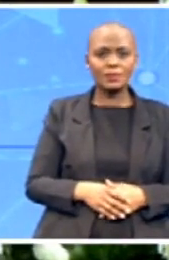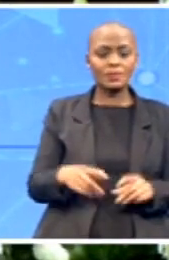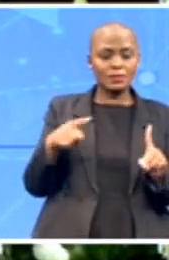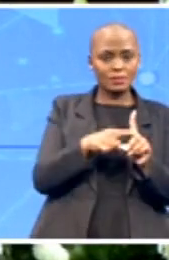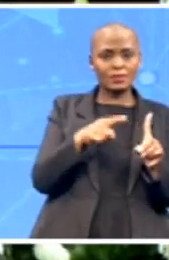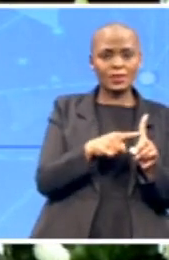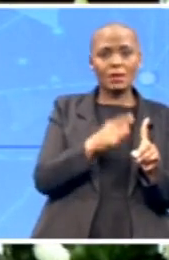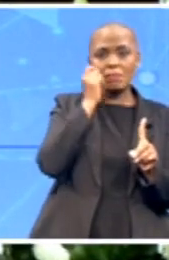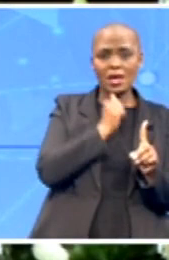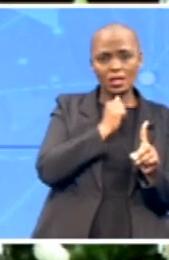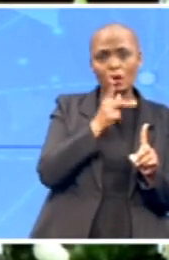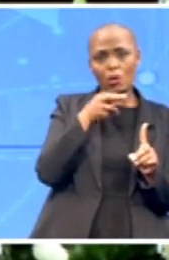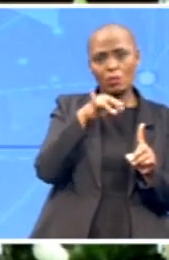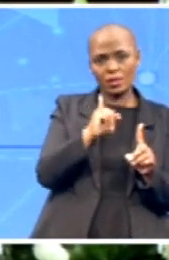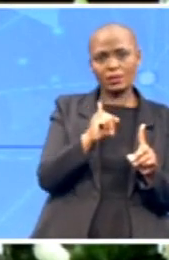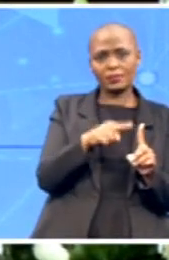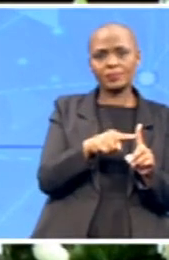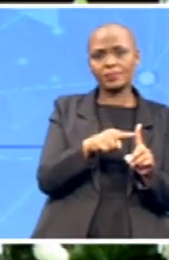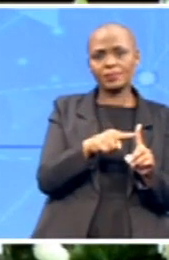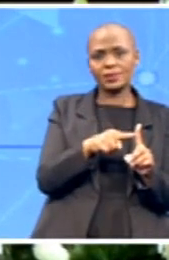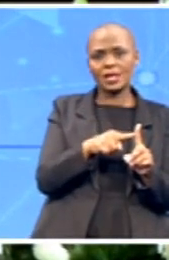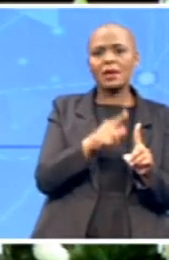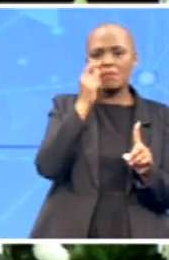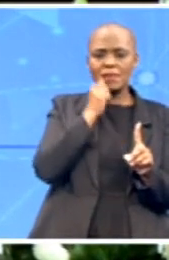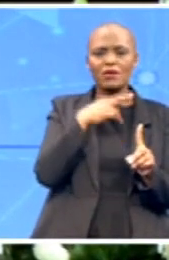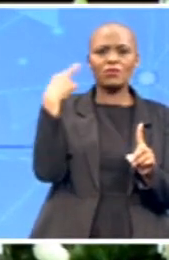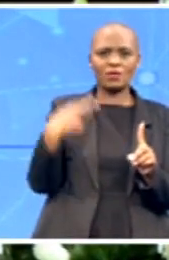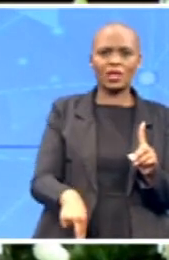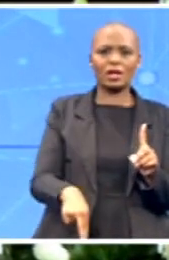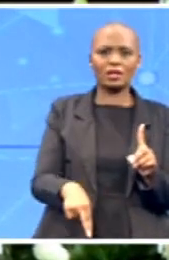All of them here, banali di pos.